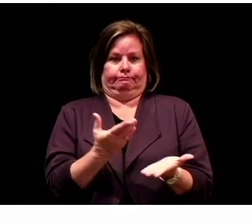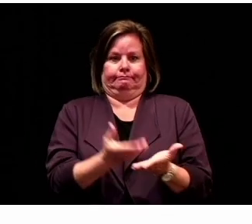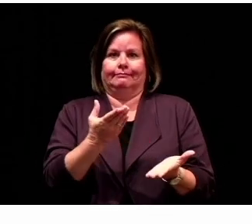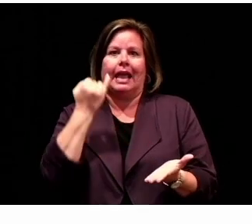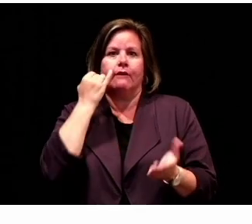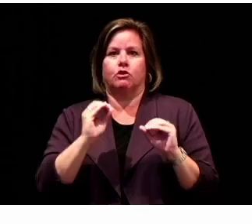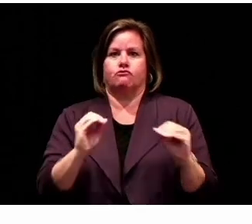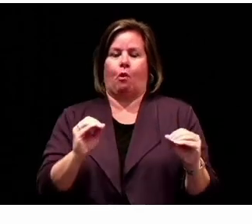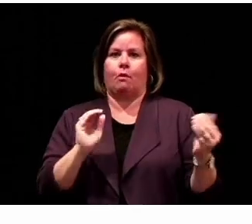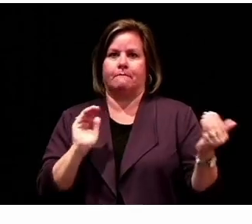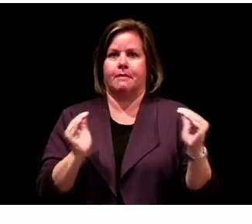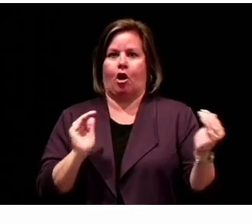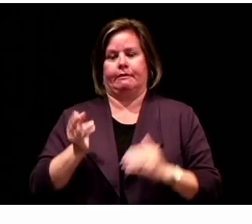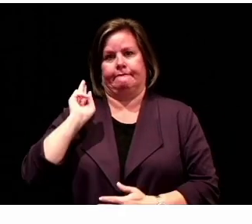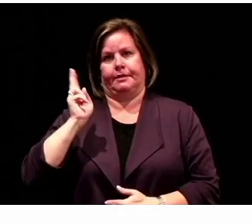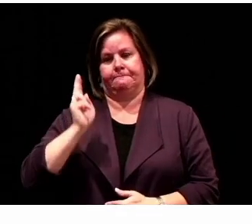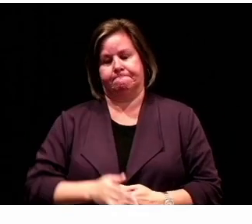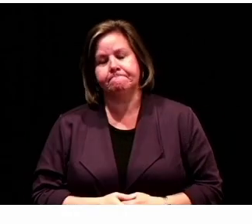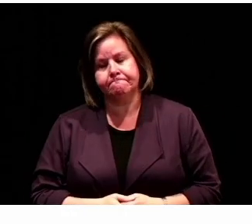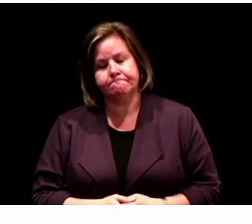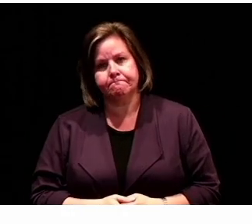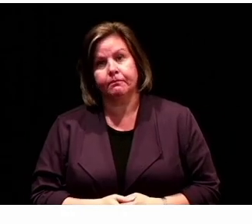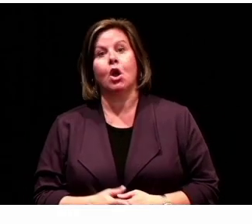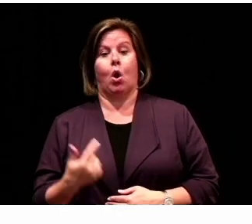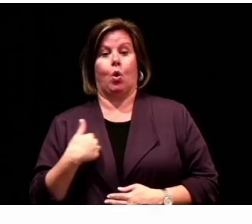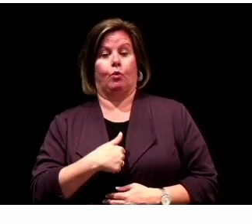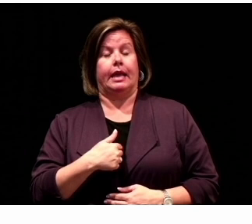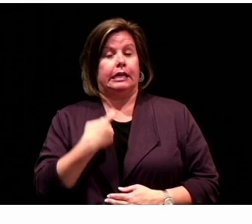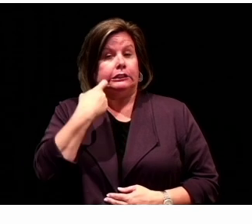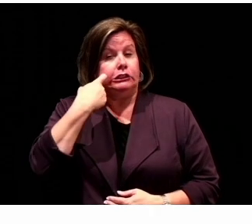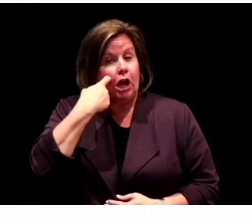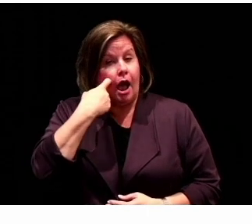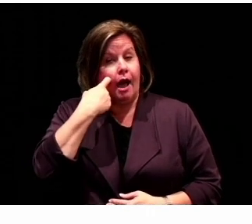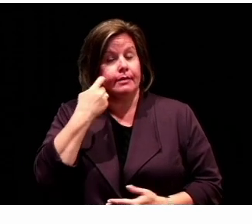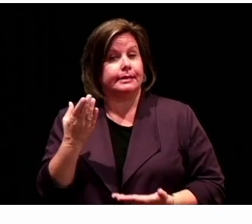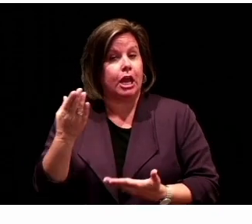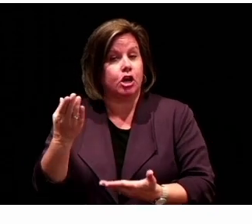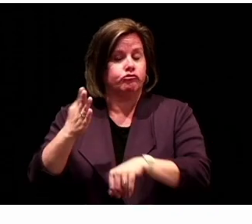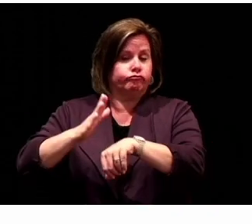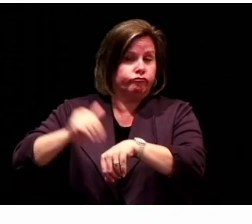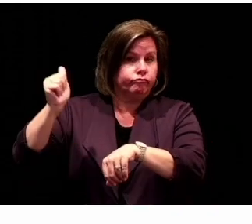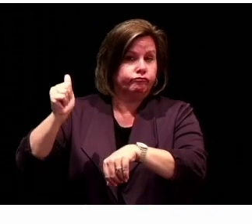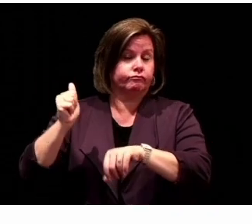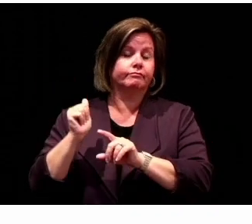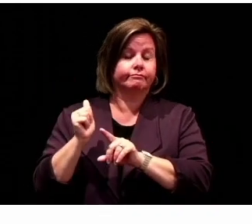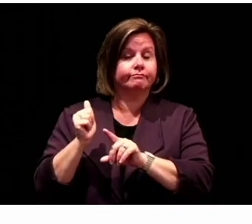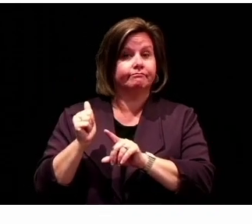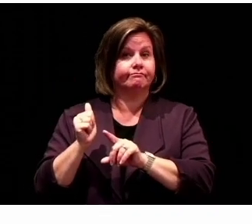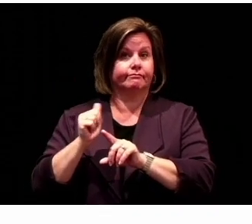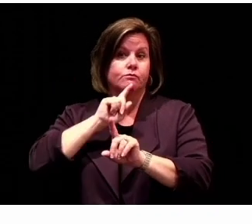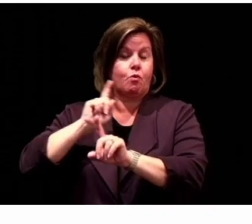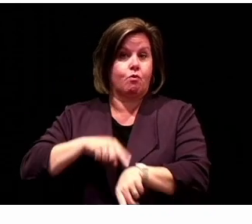background, that is also covered under FCRA. Based on the statutory language of FCRA, there is an argument